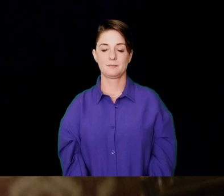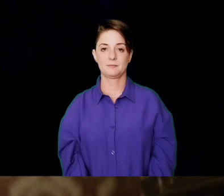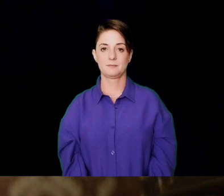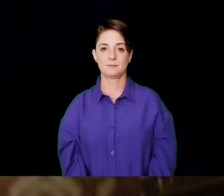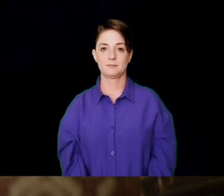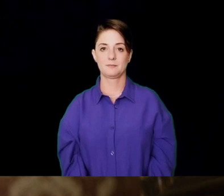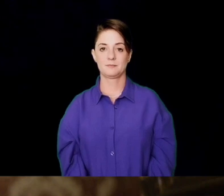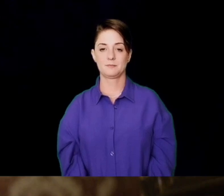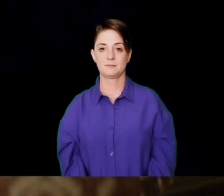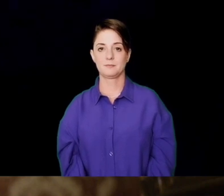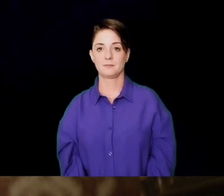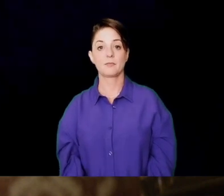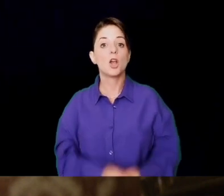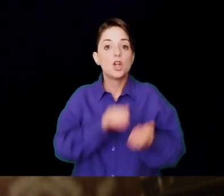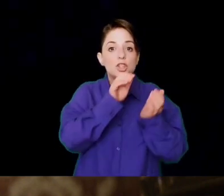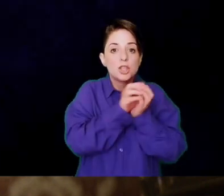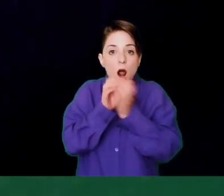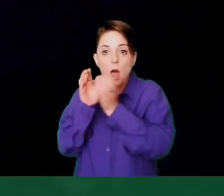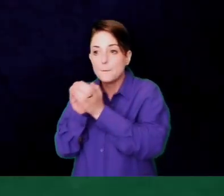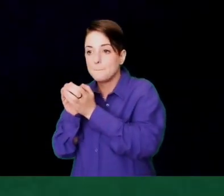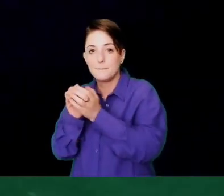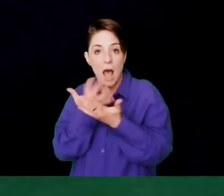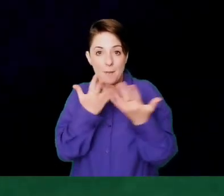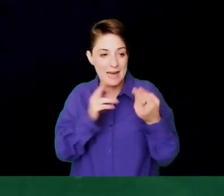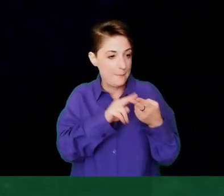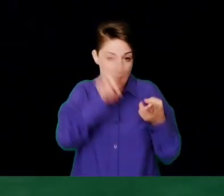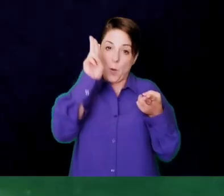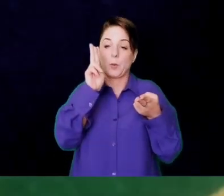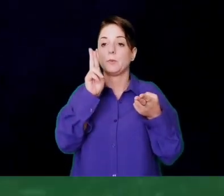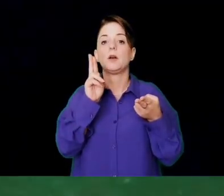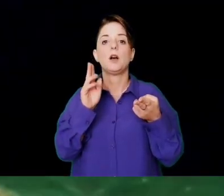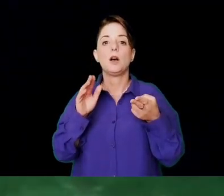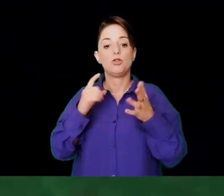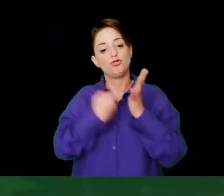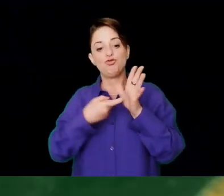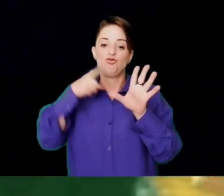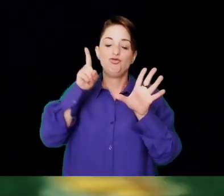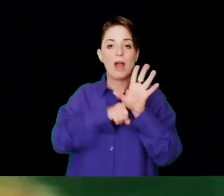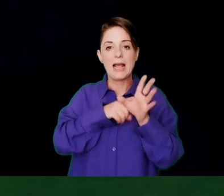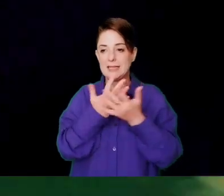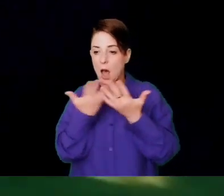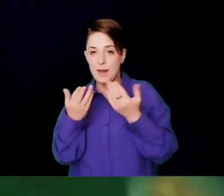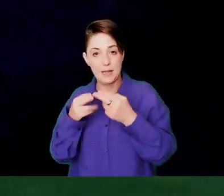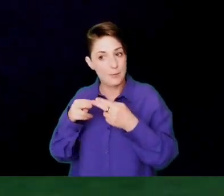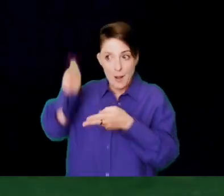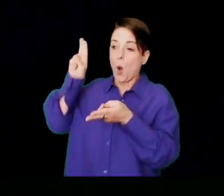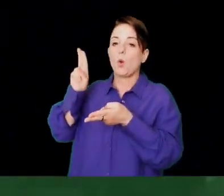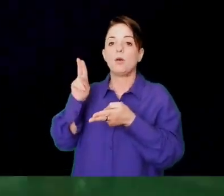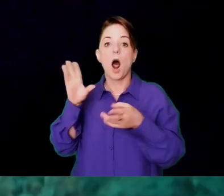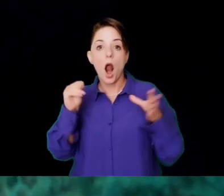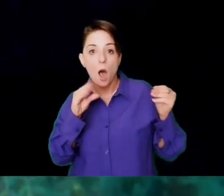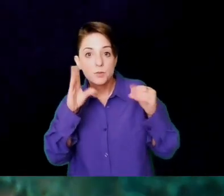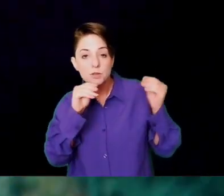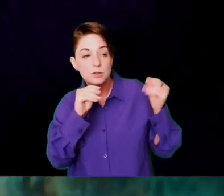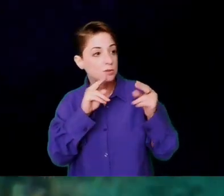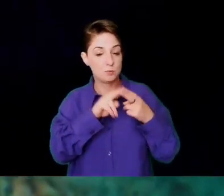We're seeing, a takeoff in the amount of scallops, a takeoff in the amount of rays, a takeoff in the amount of lobsters